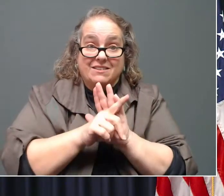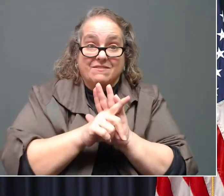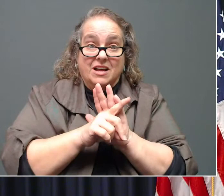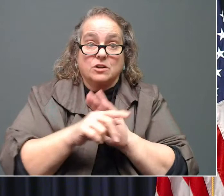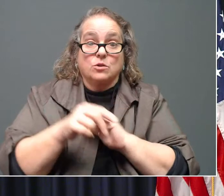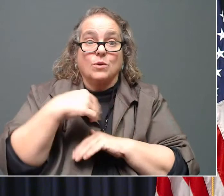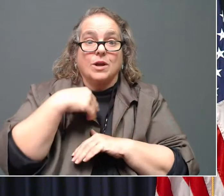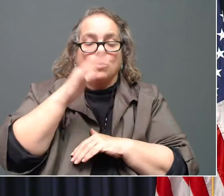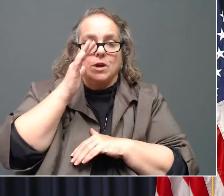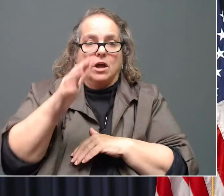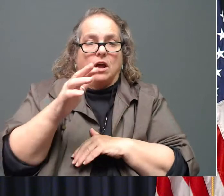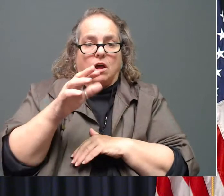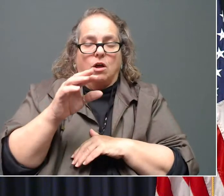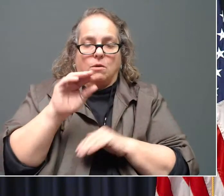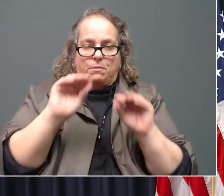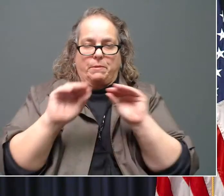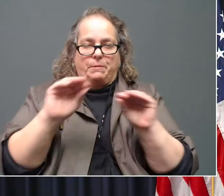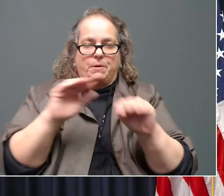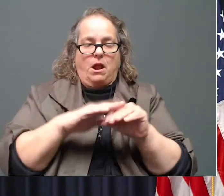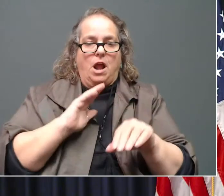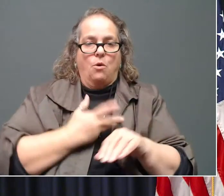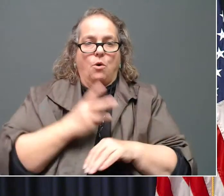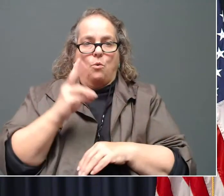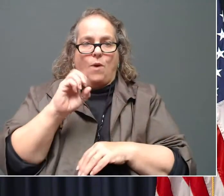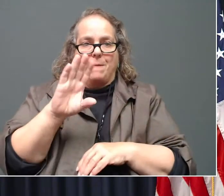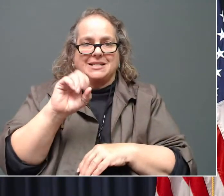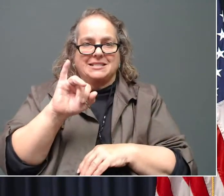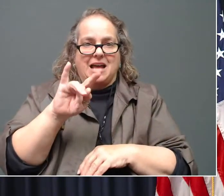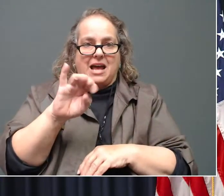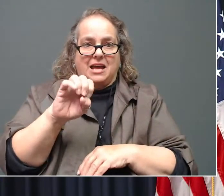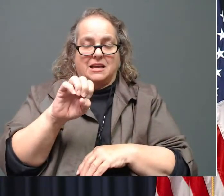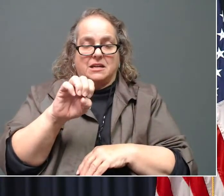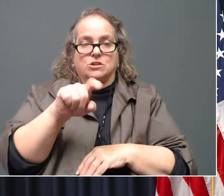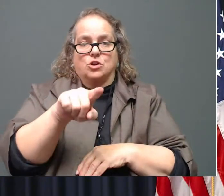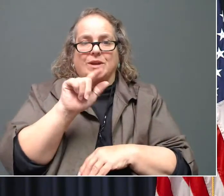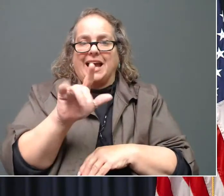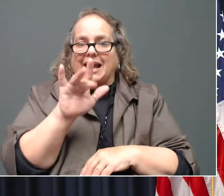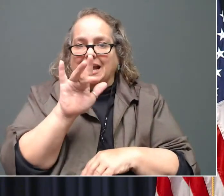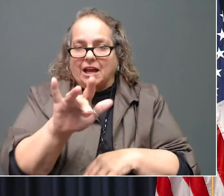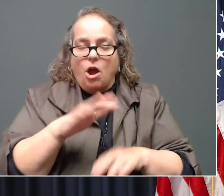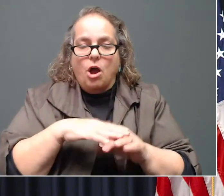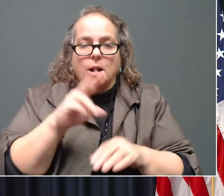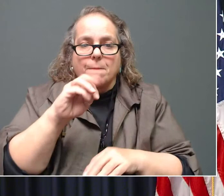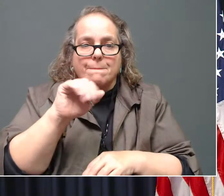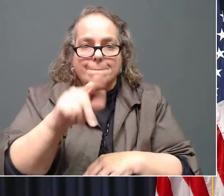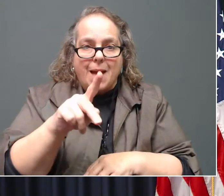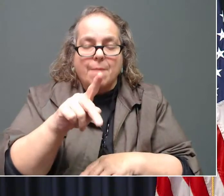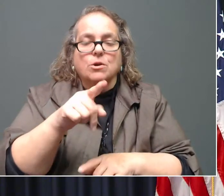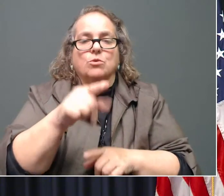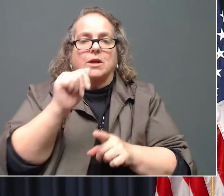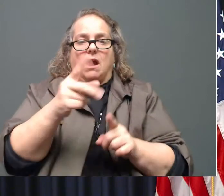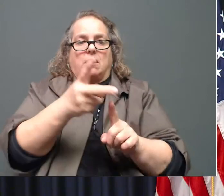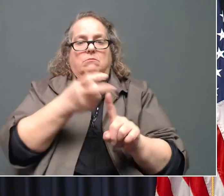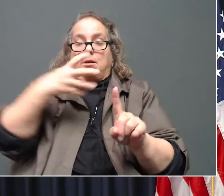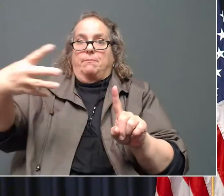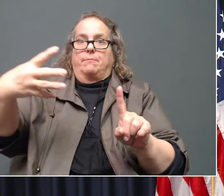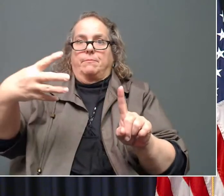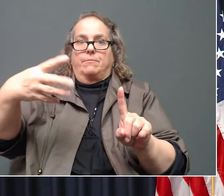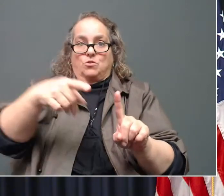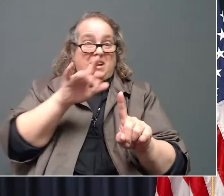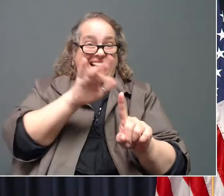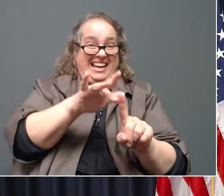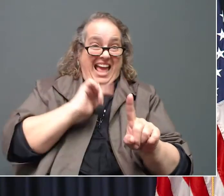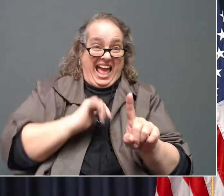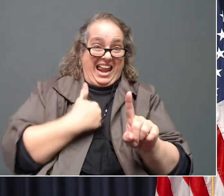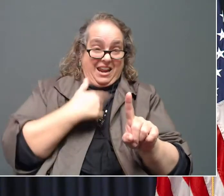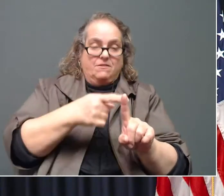repopulate our website so everybody can even click on a map and be taken to information about how to try to sign up in one